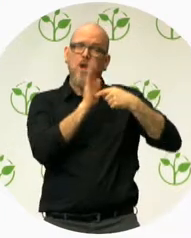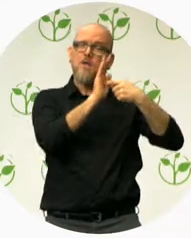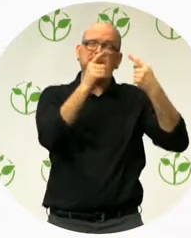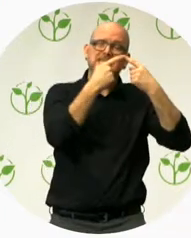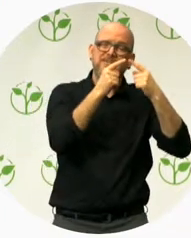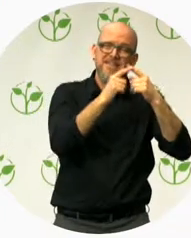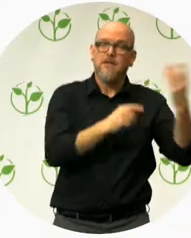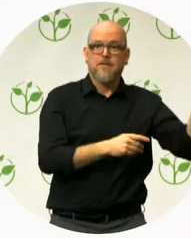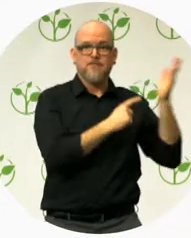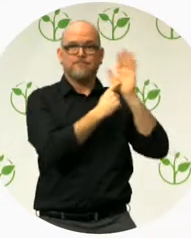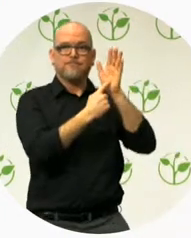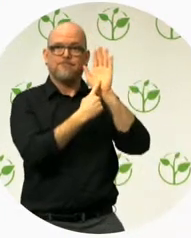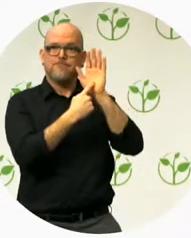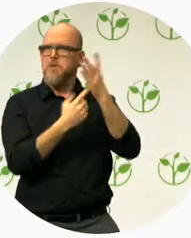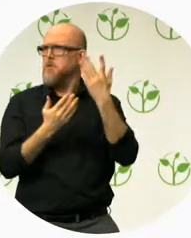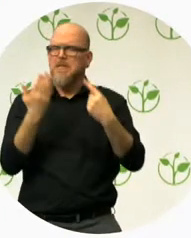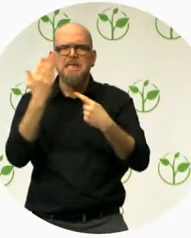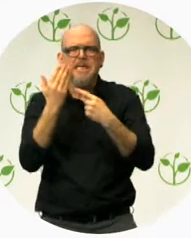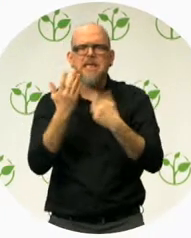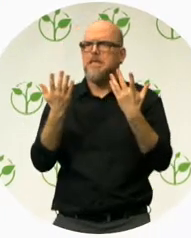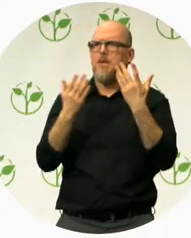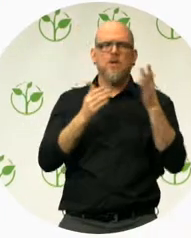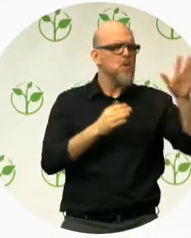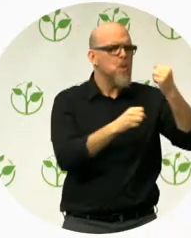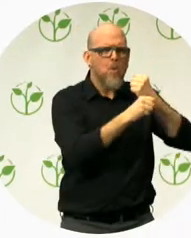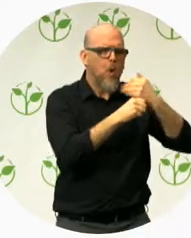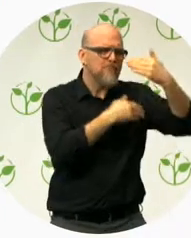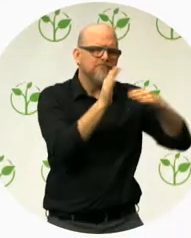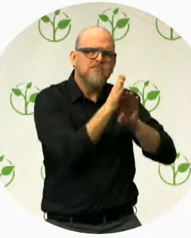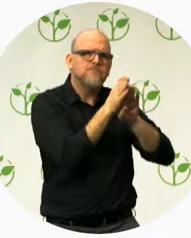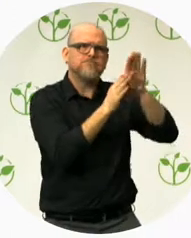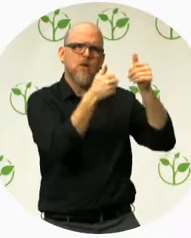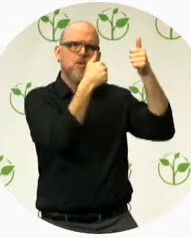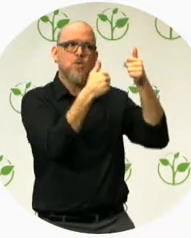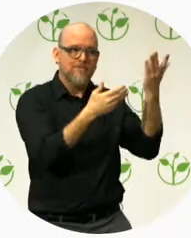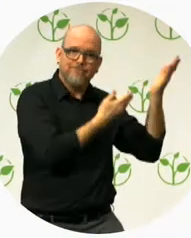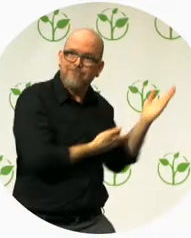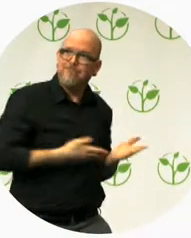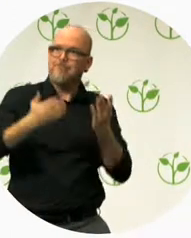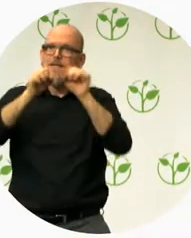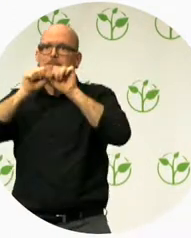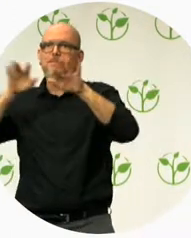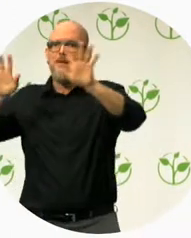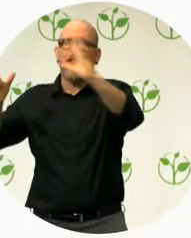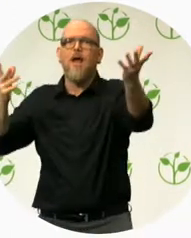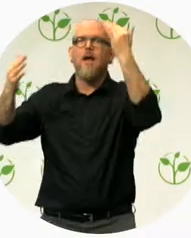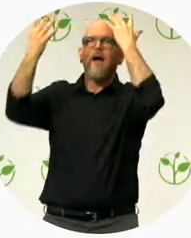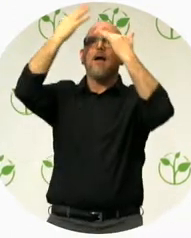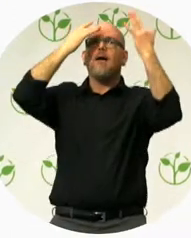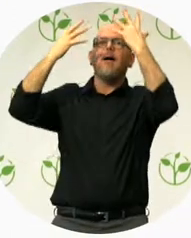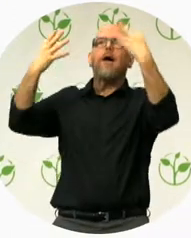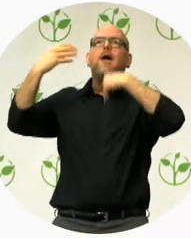approaches and to be inspired by others. We will all get to know them both during